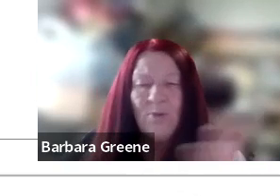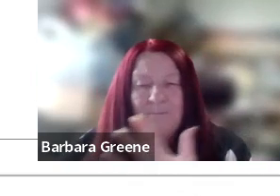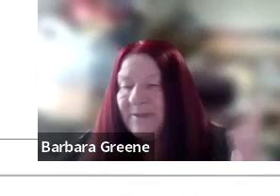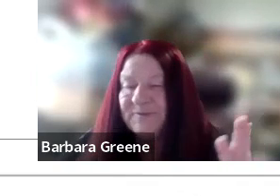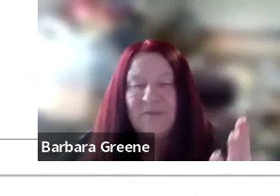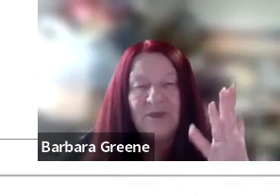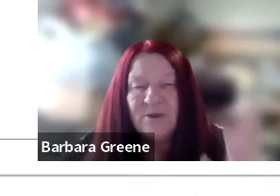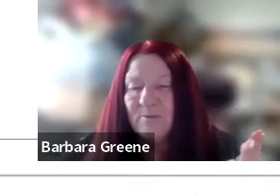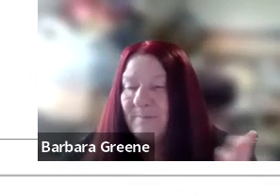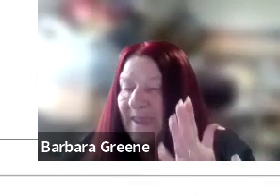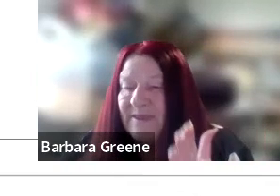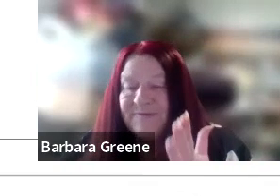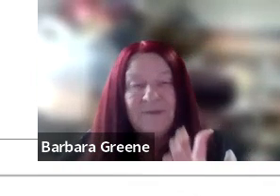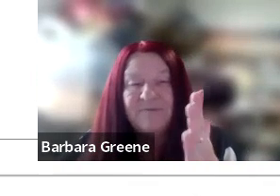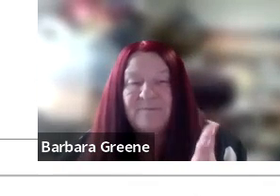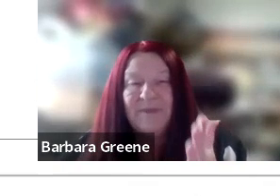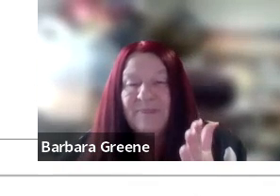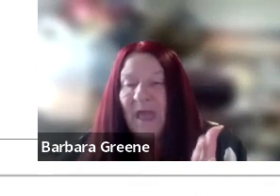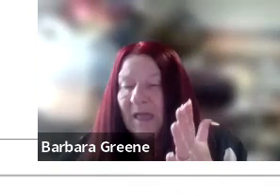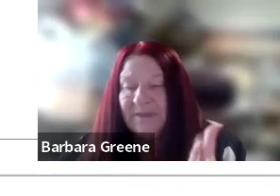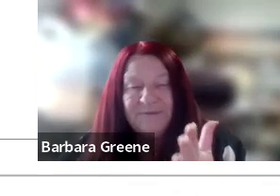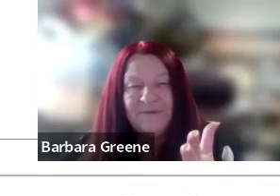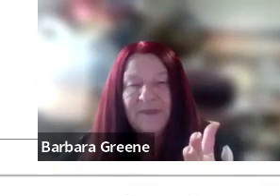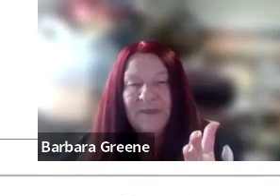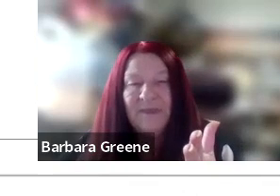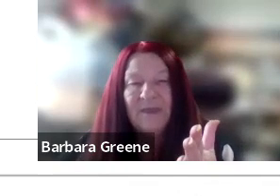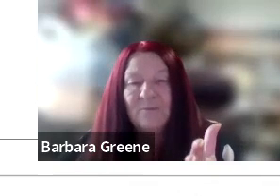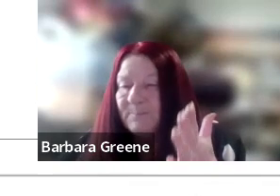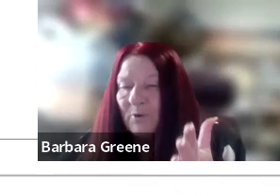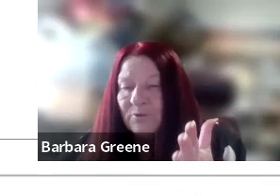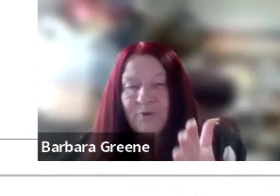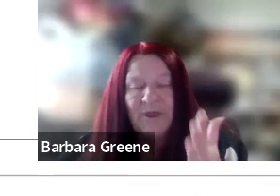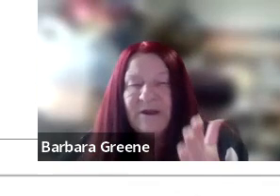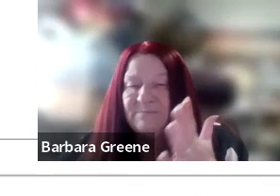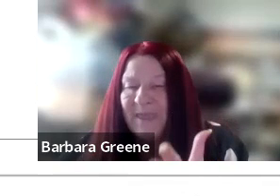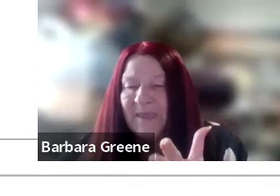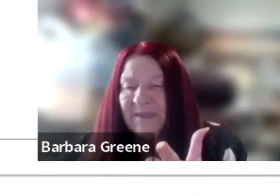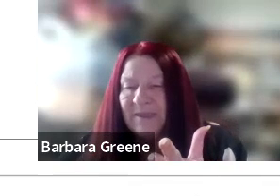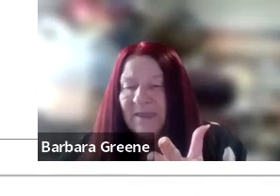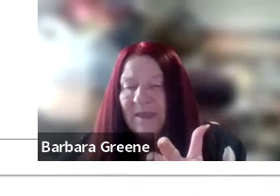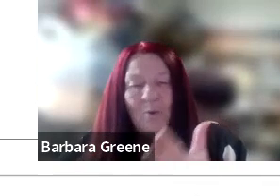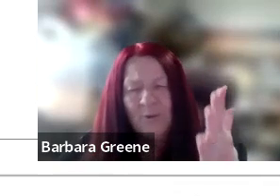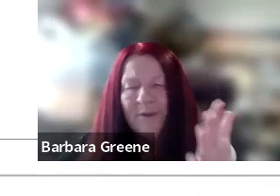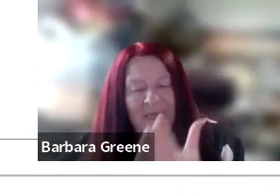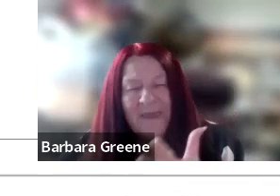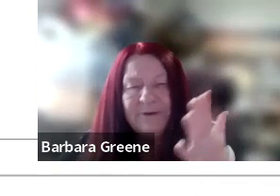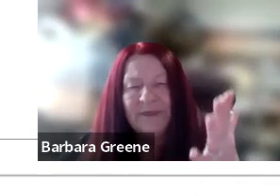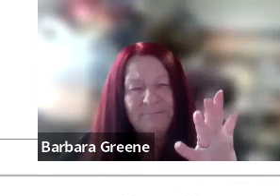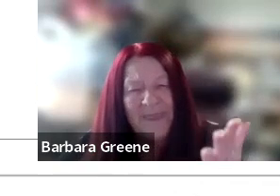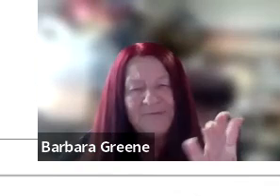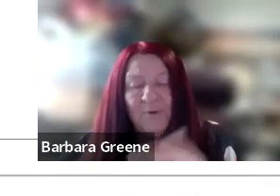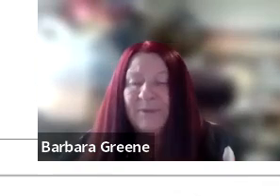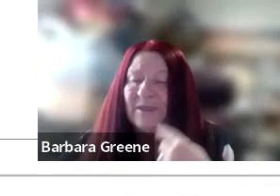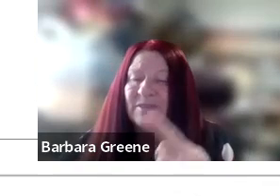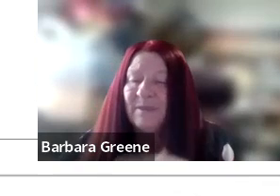Of all the months in the year, May seems to be the highest. Referrals are done in May. Wonder what's happening